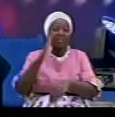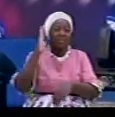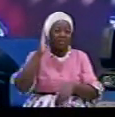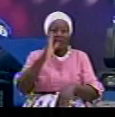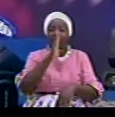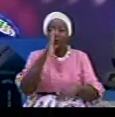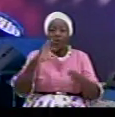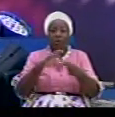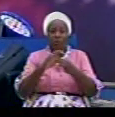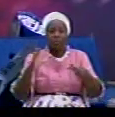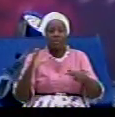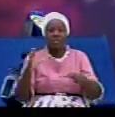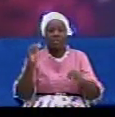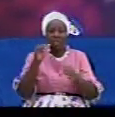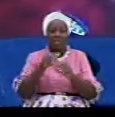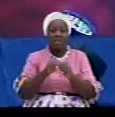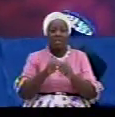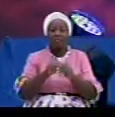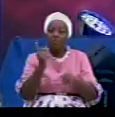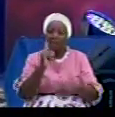be loosed. Tell me.